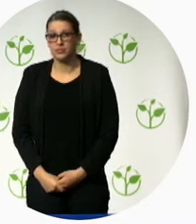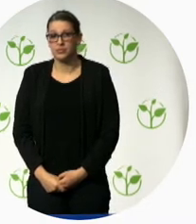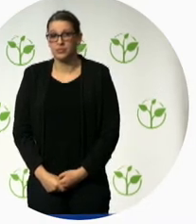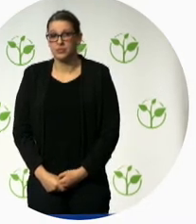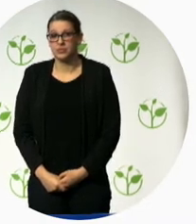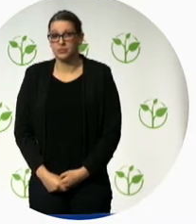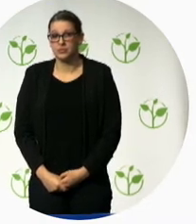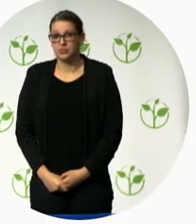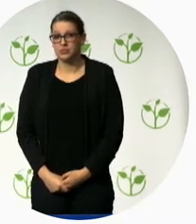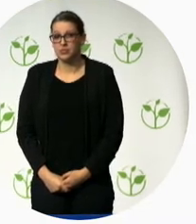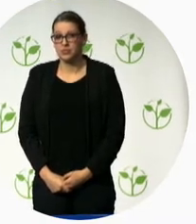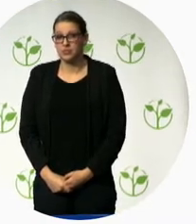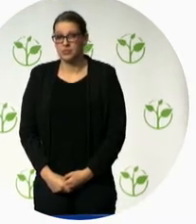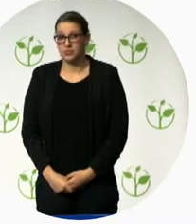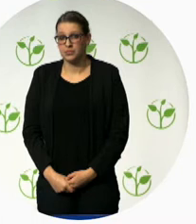Yes, there's.